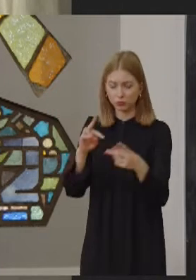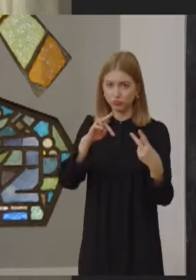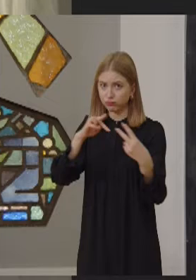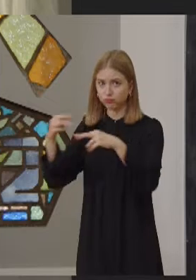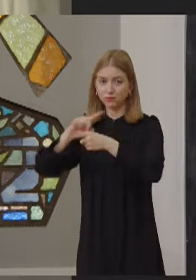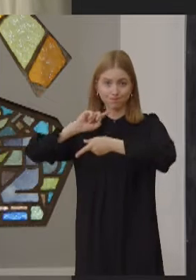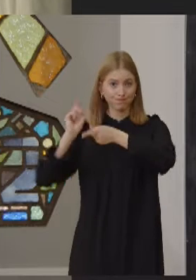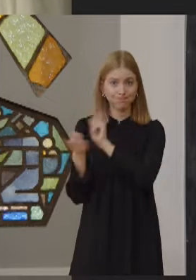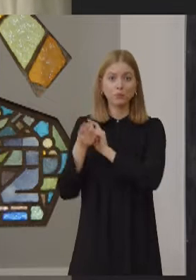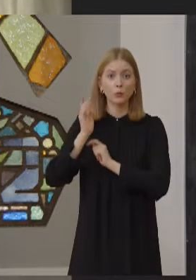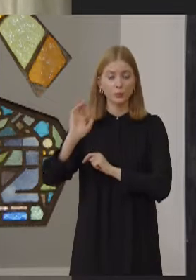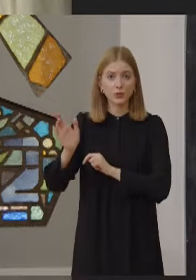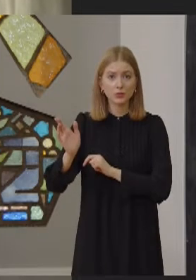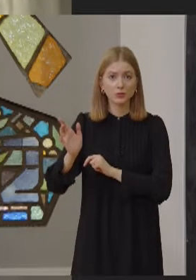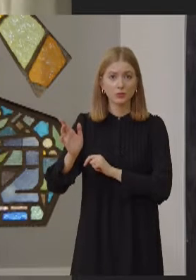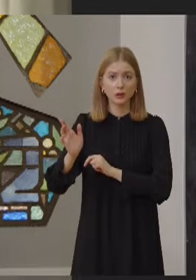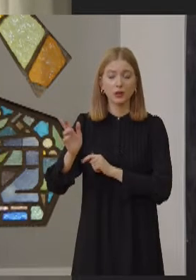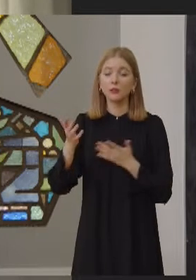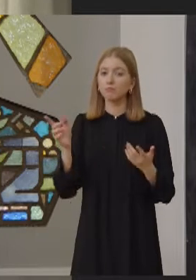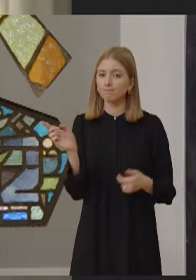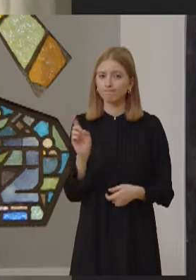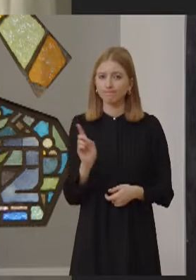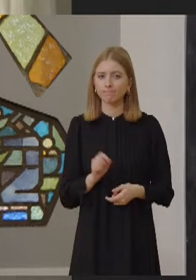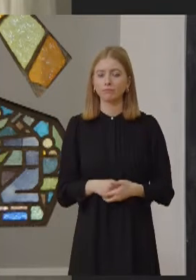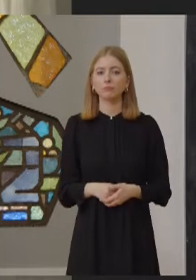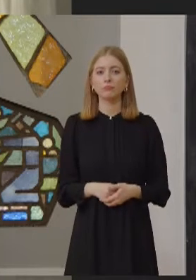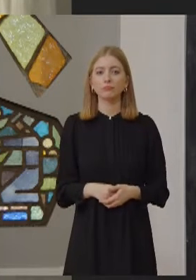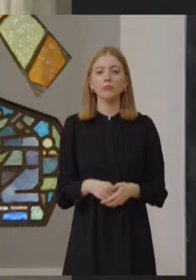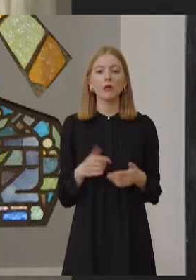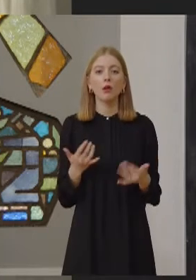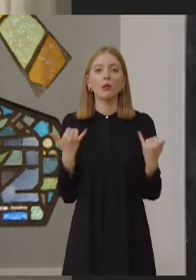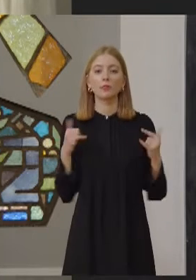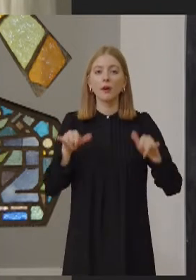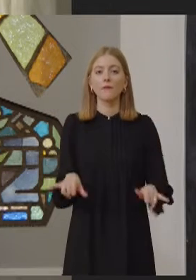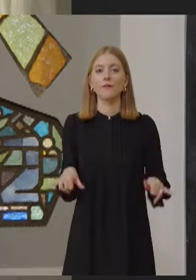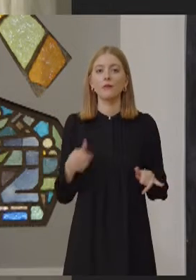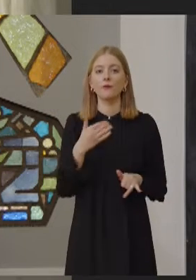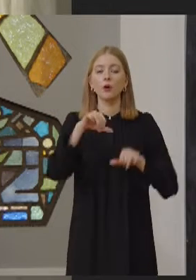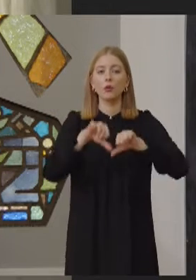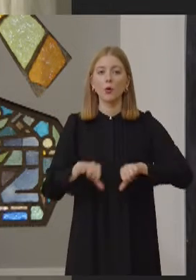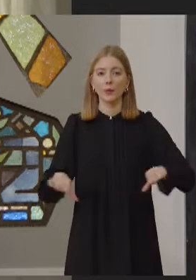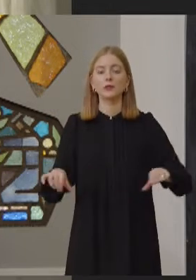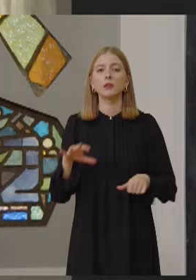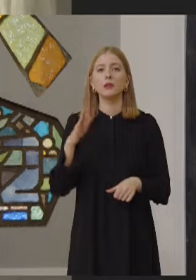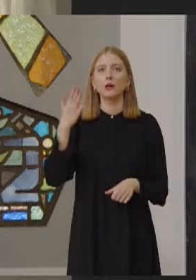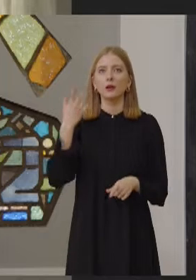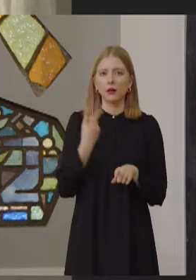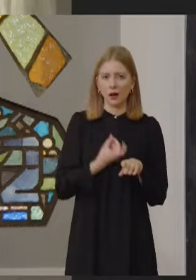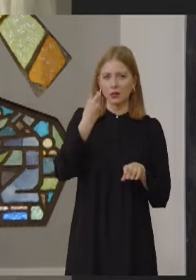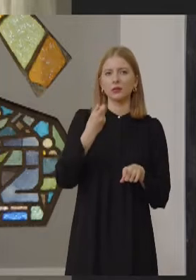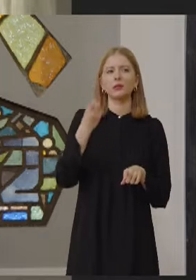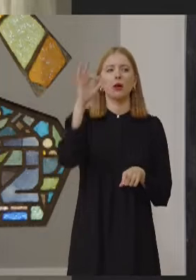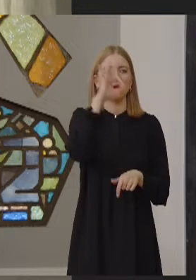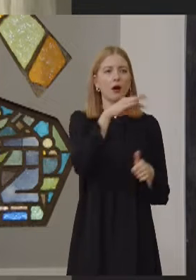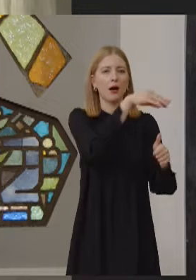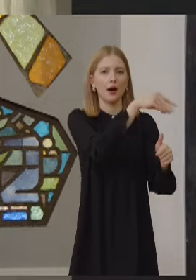change something in the constitutional framework of the country. So the Venice Commission has